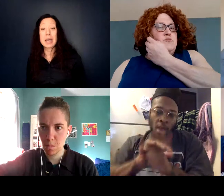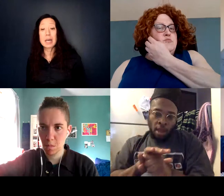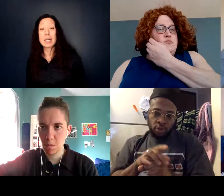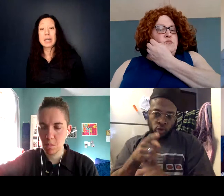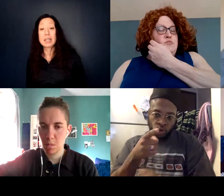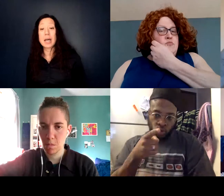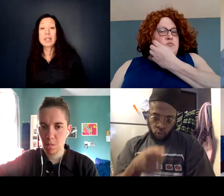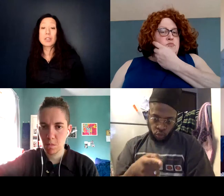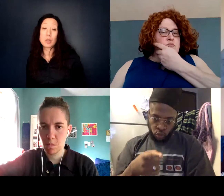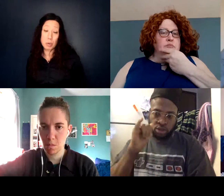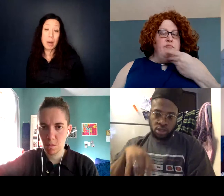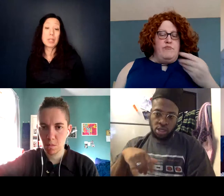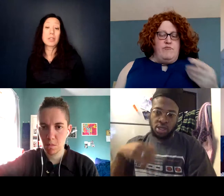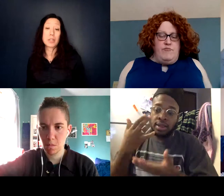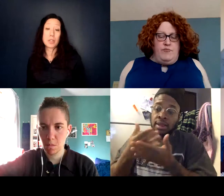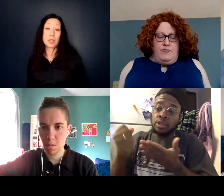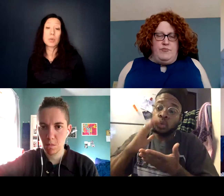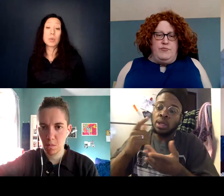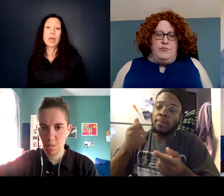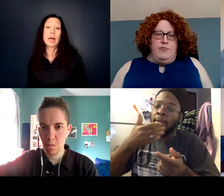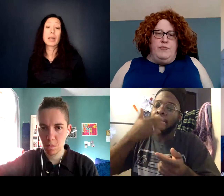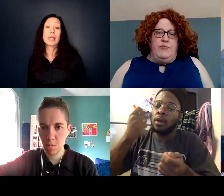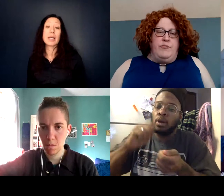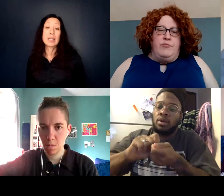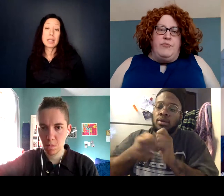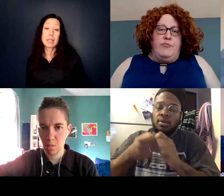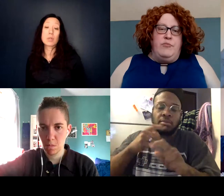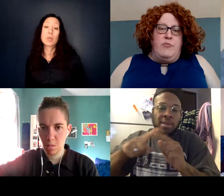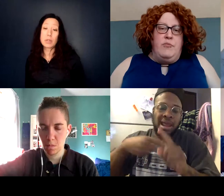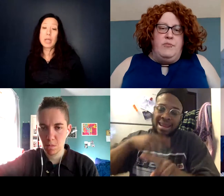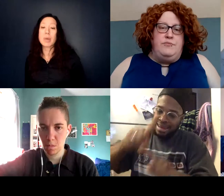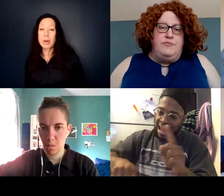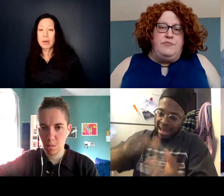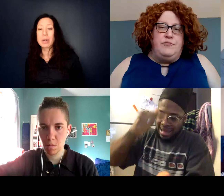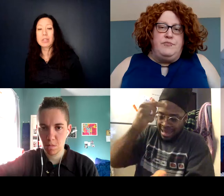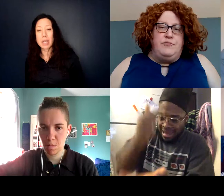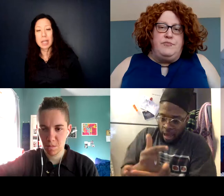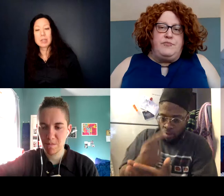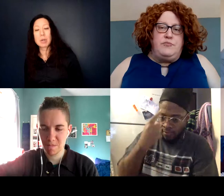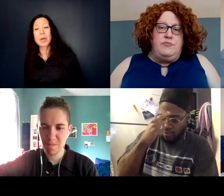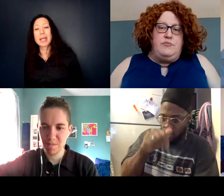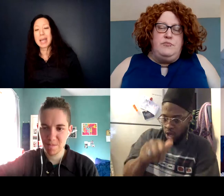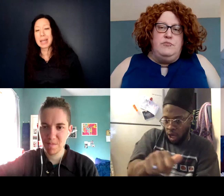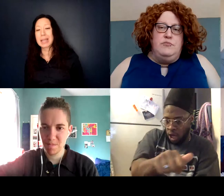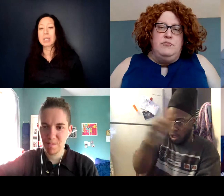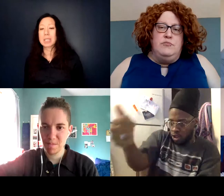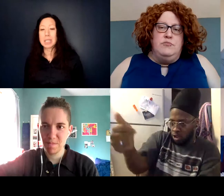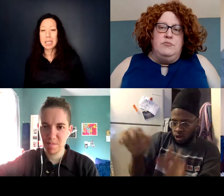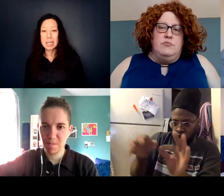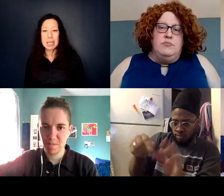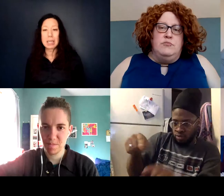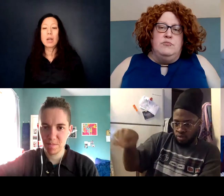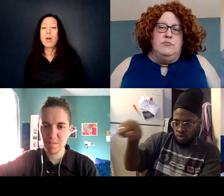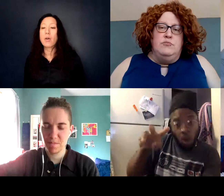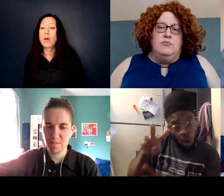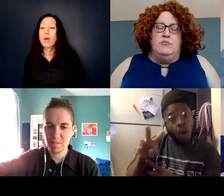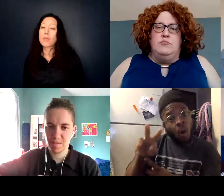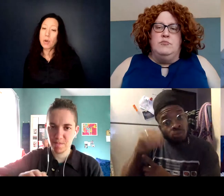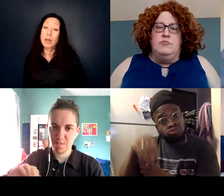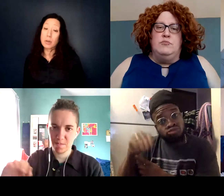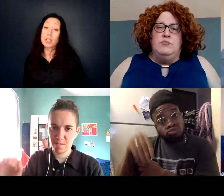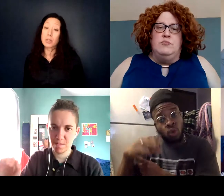But I do promise you that things will get better. It'll change, but I can't